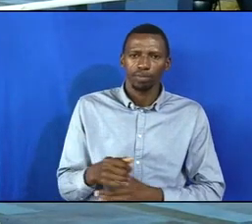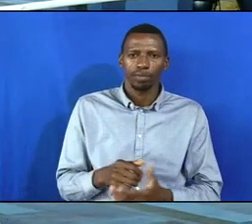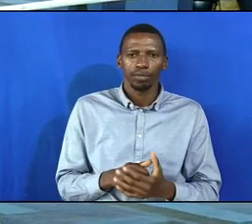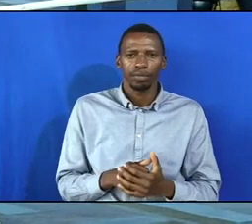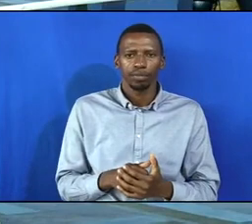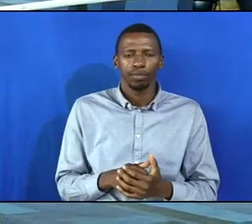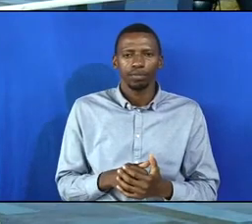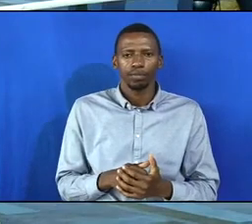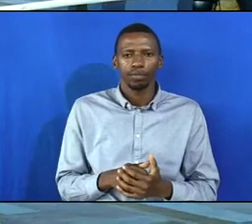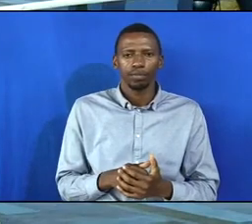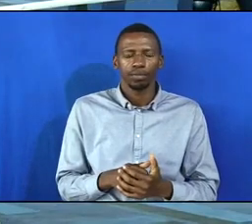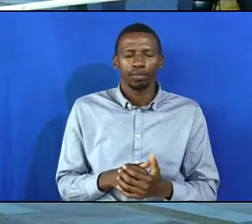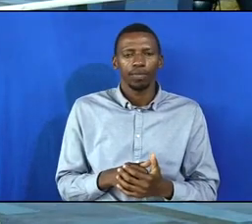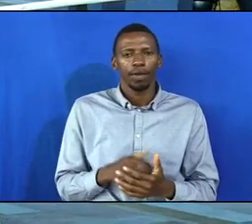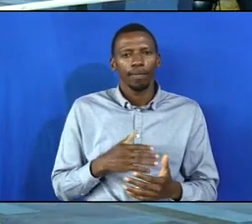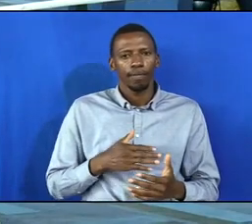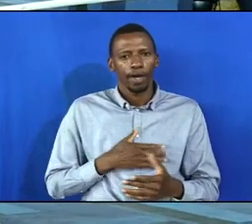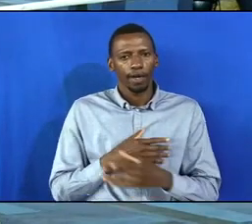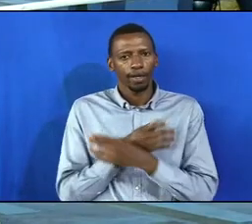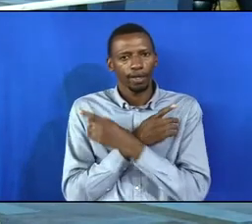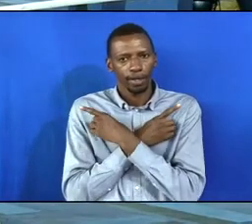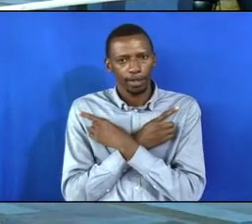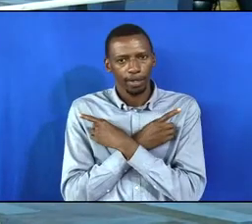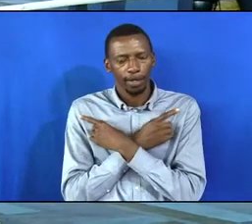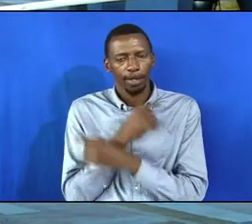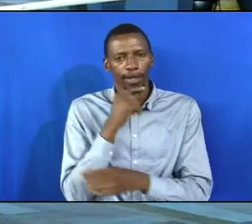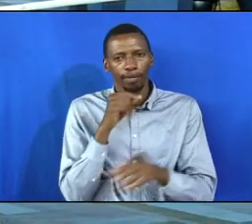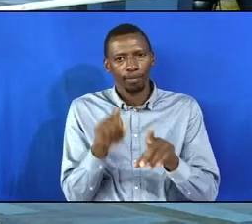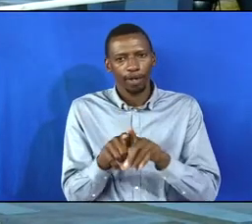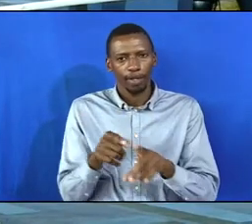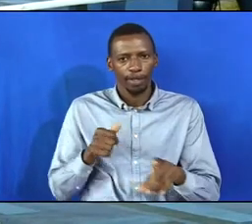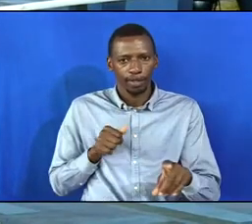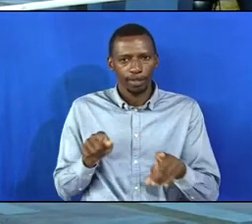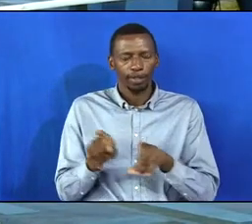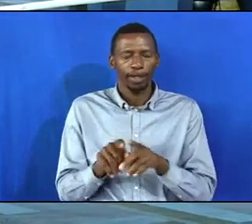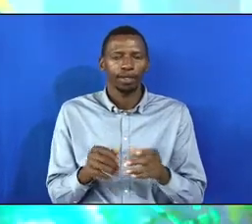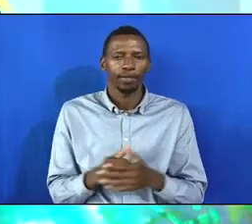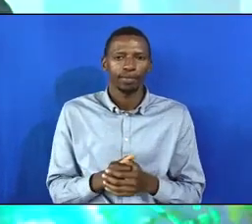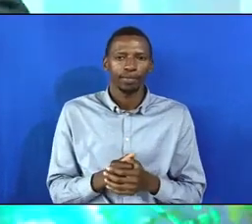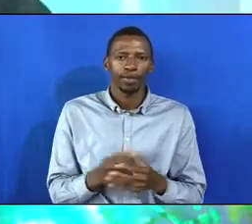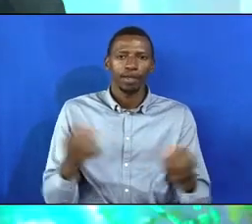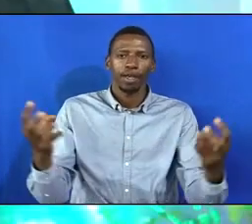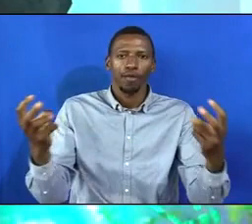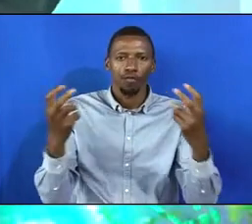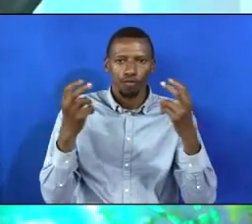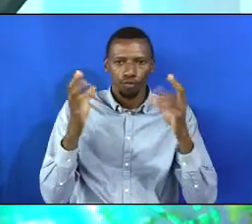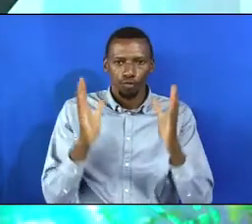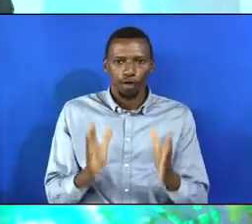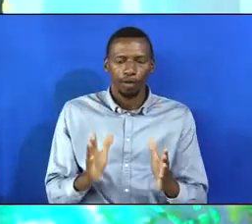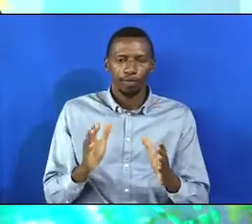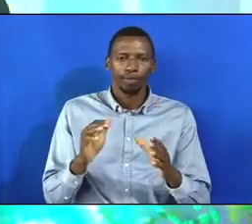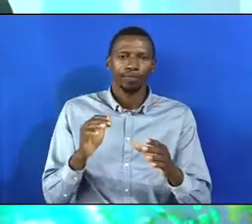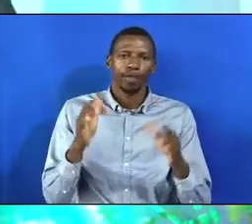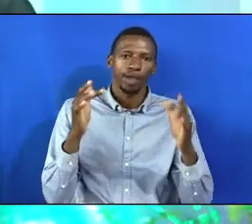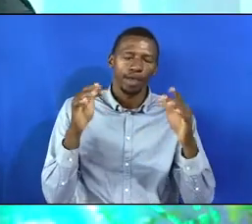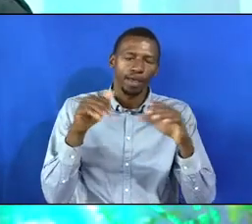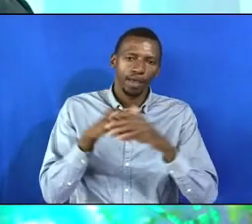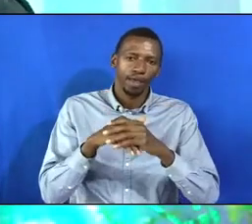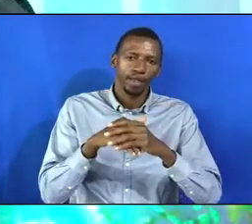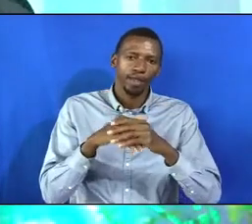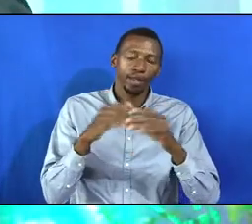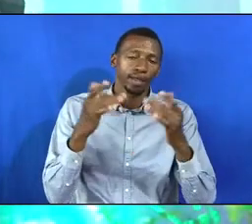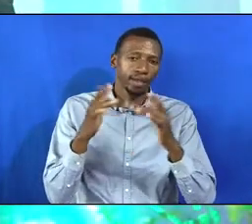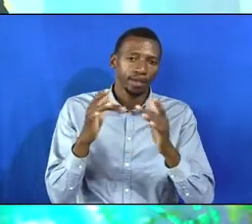My dear brothers and sisters, my viewers online, the most important attention we